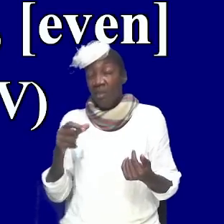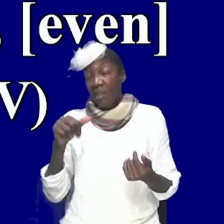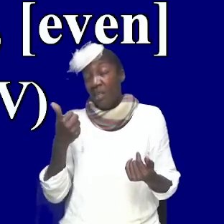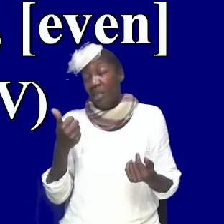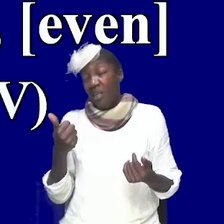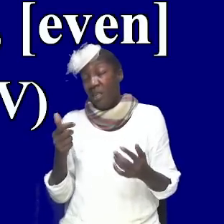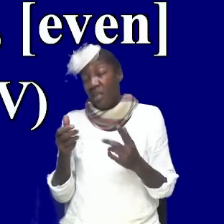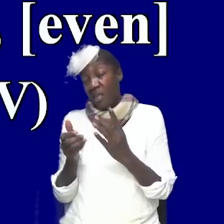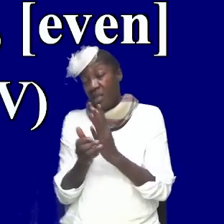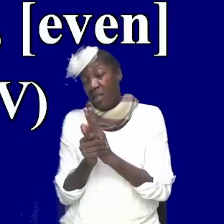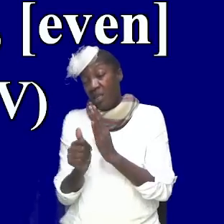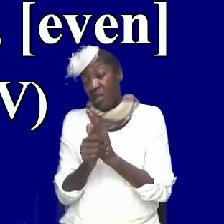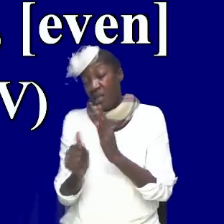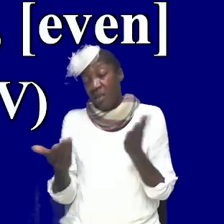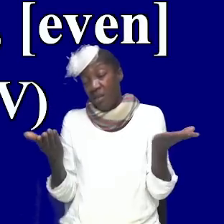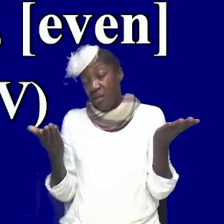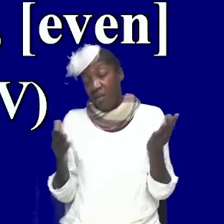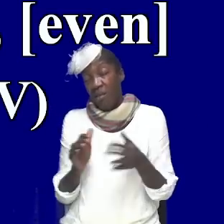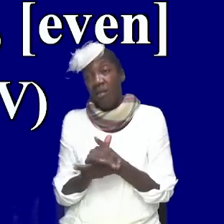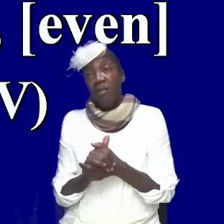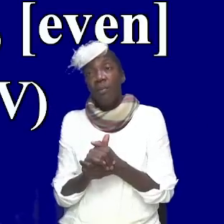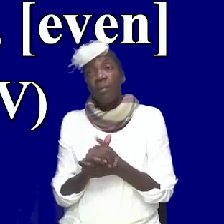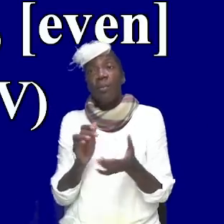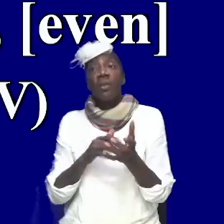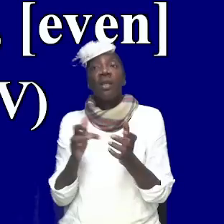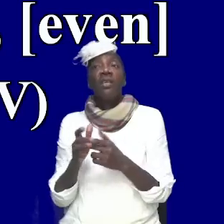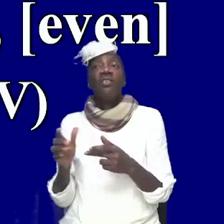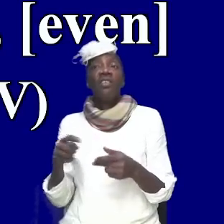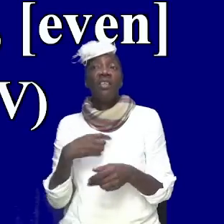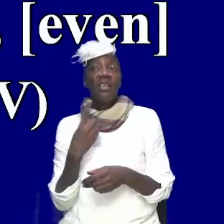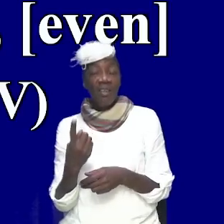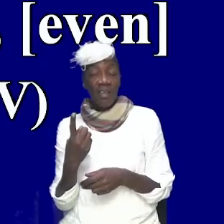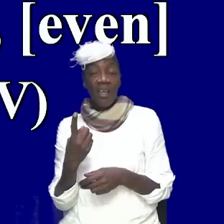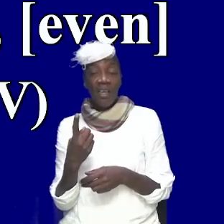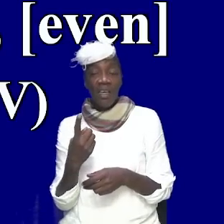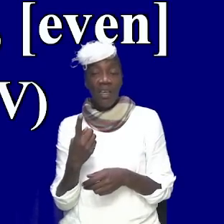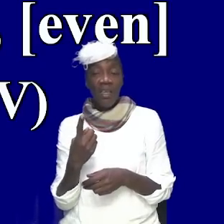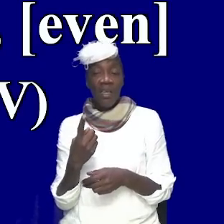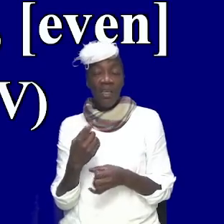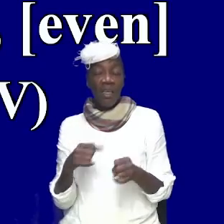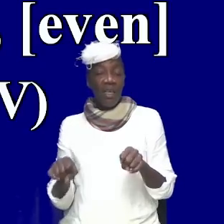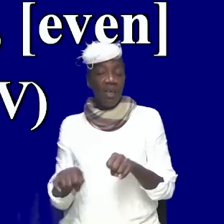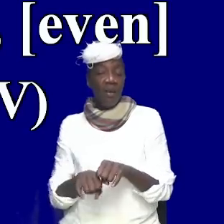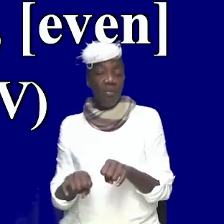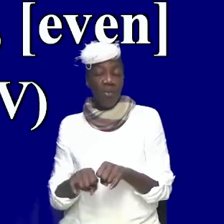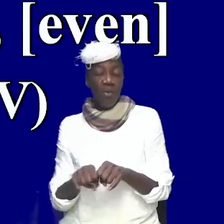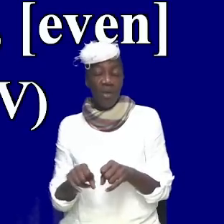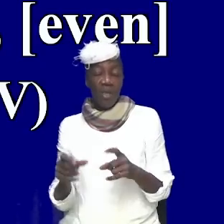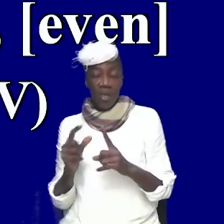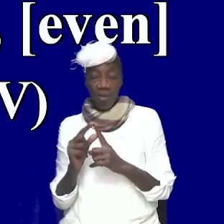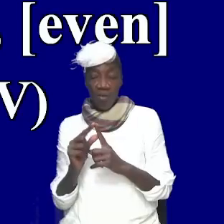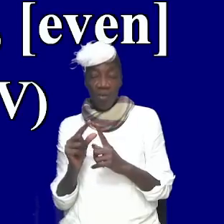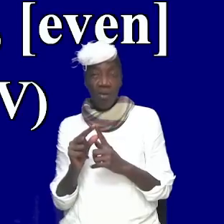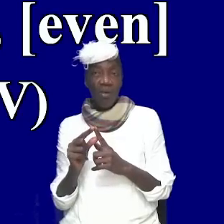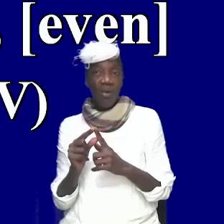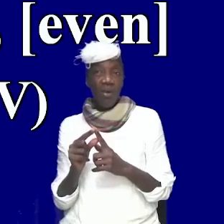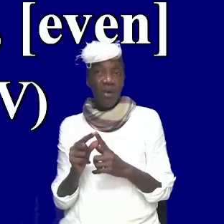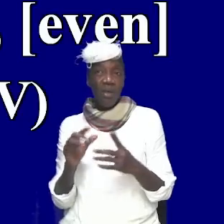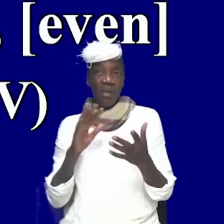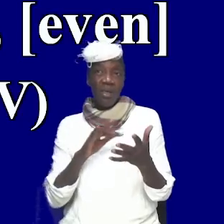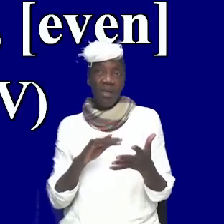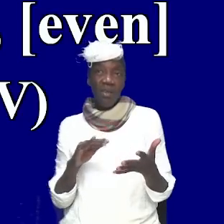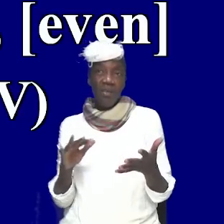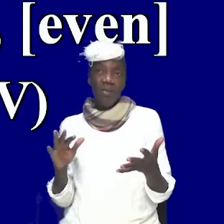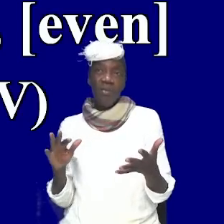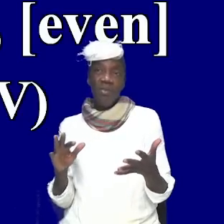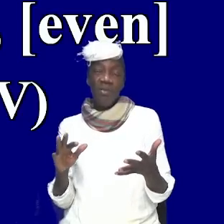what some people can find. But Jesus said something very significant here in the scripture that we just looked at in